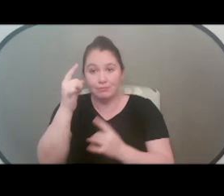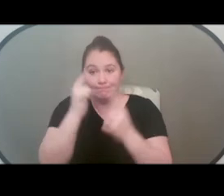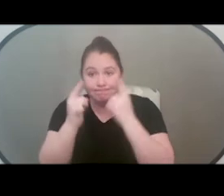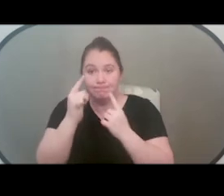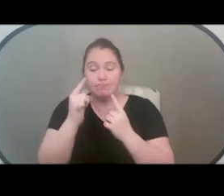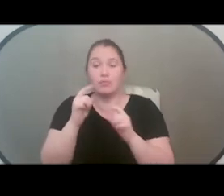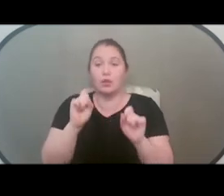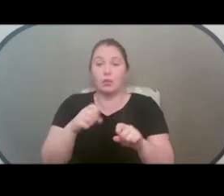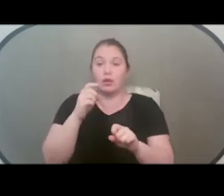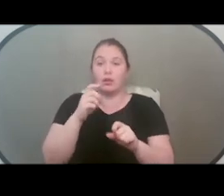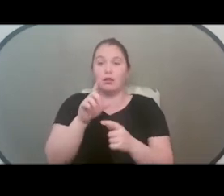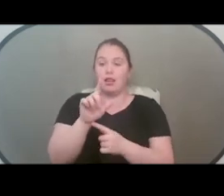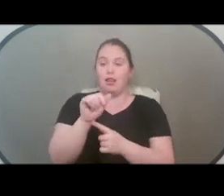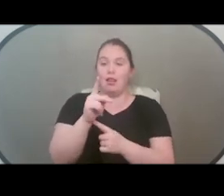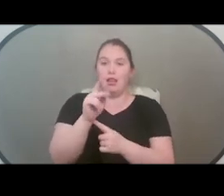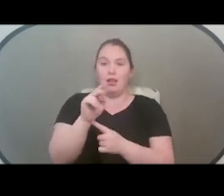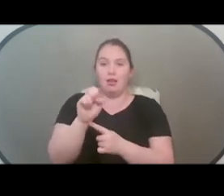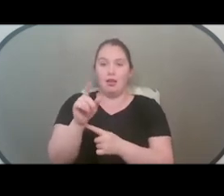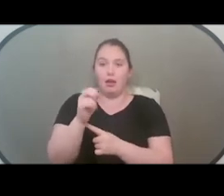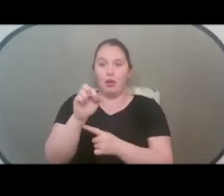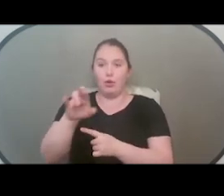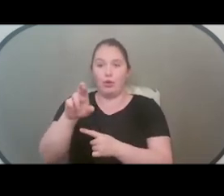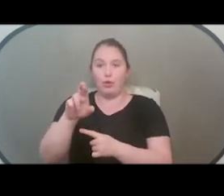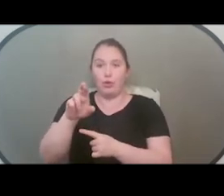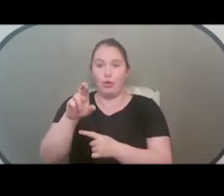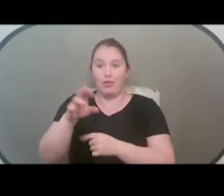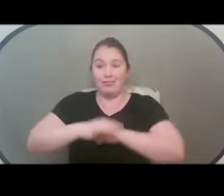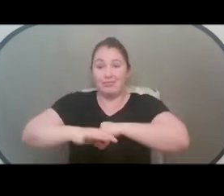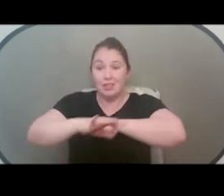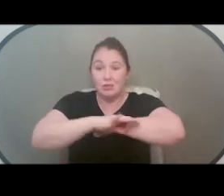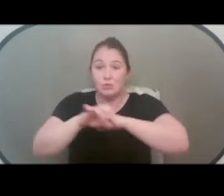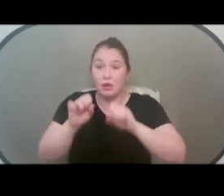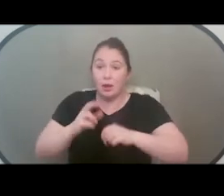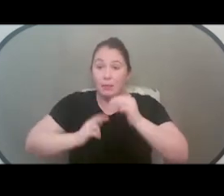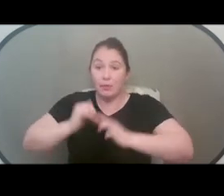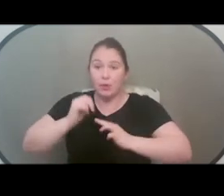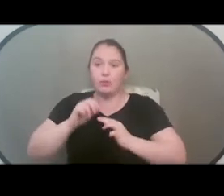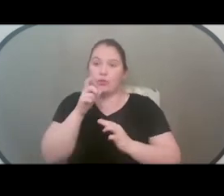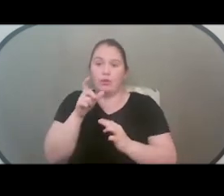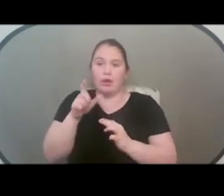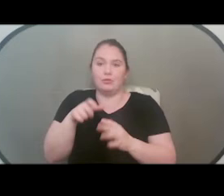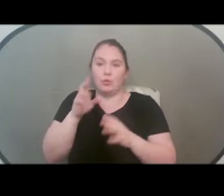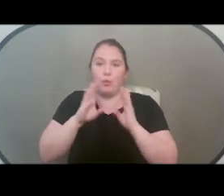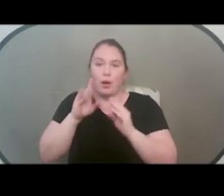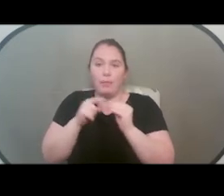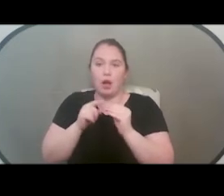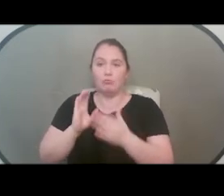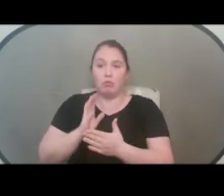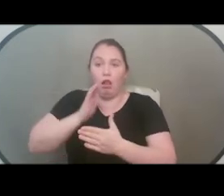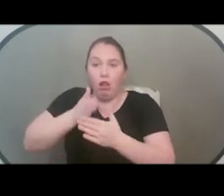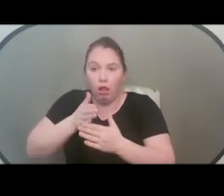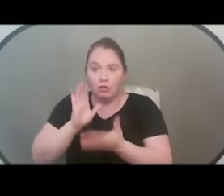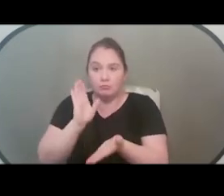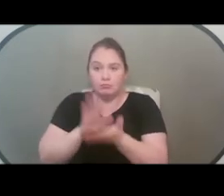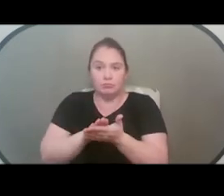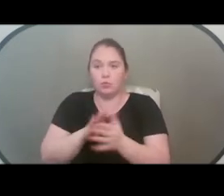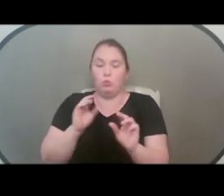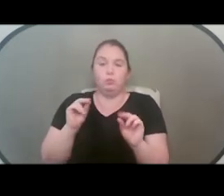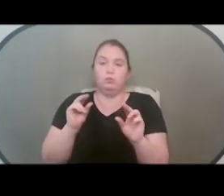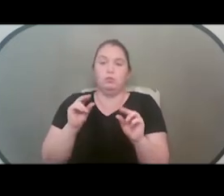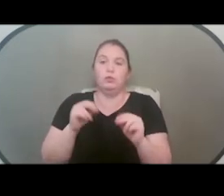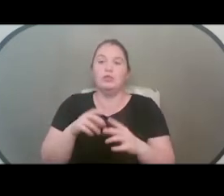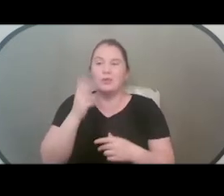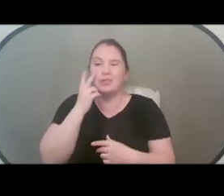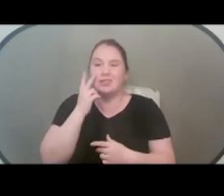on the lake air fields, you know, without disturbing the current campus. So really it would come down to a discussion, what's